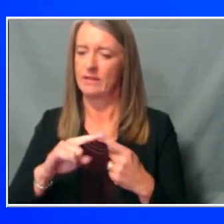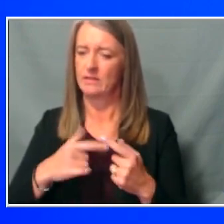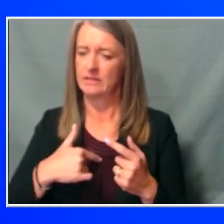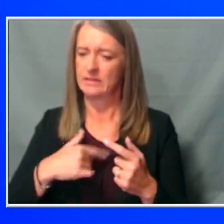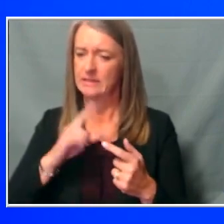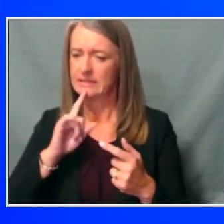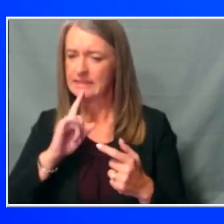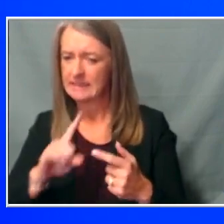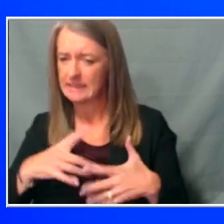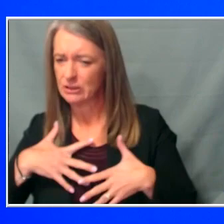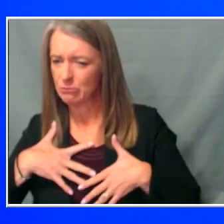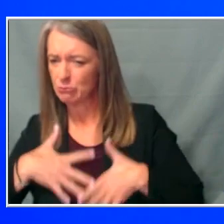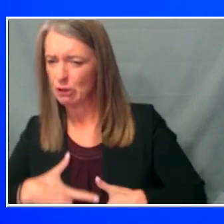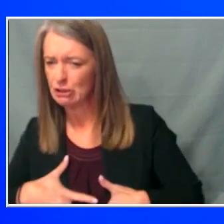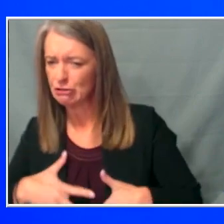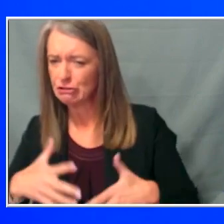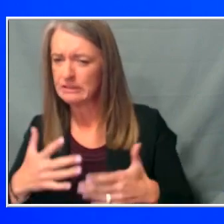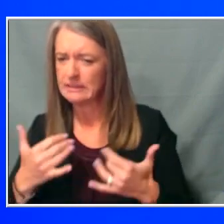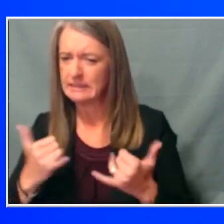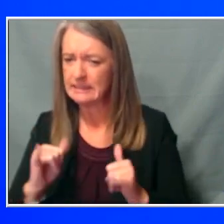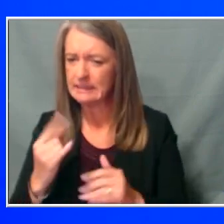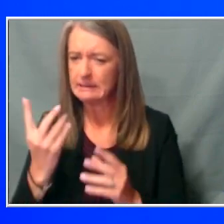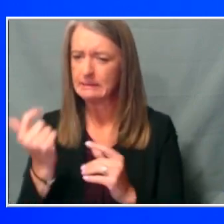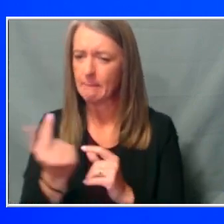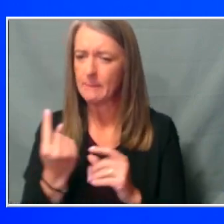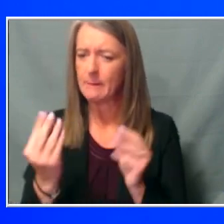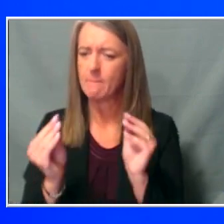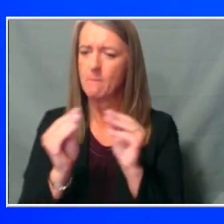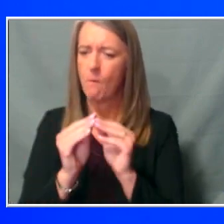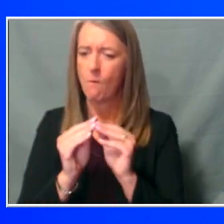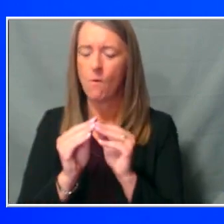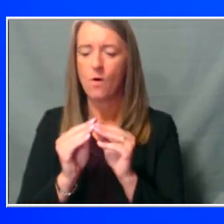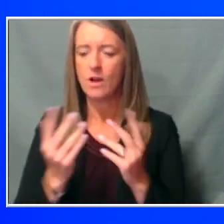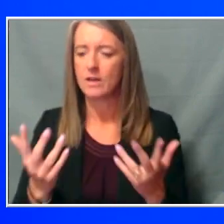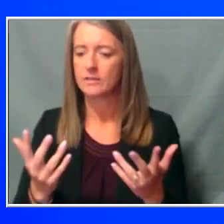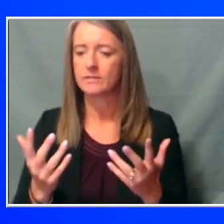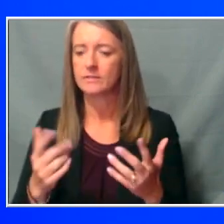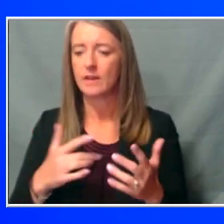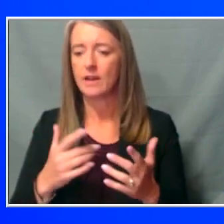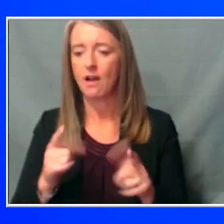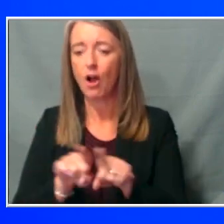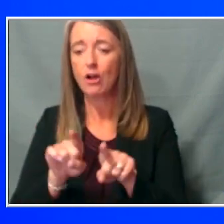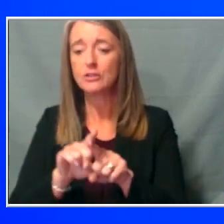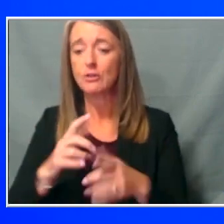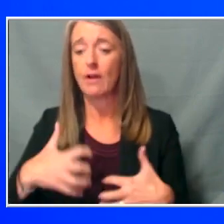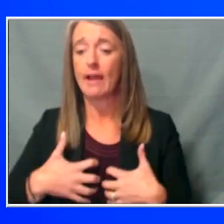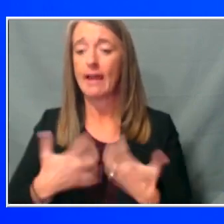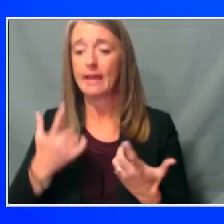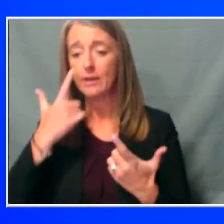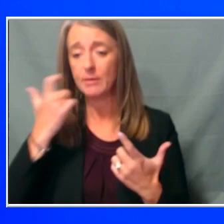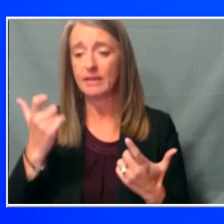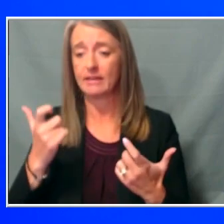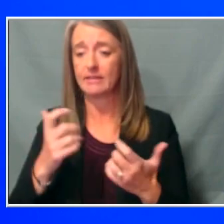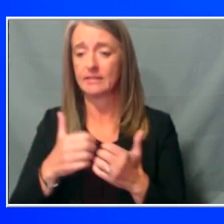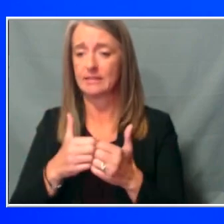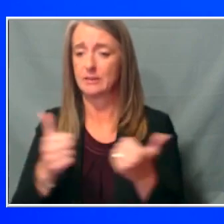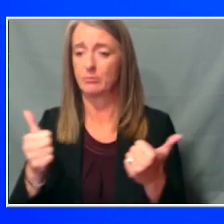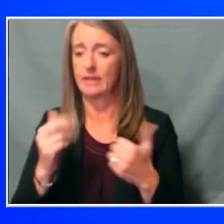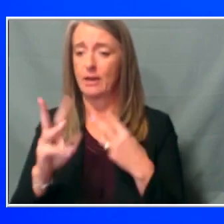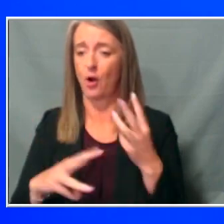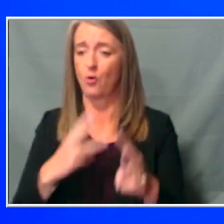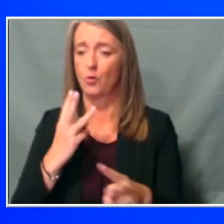still depression? Is this something more? And I was also angry because it kind of split our world